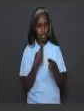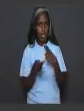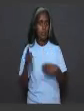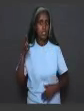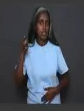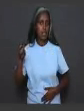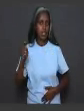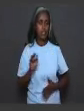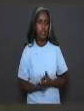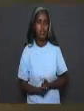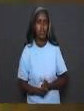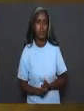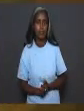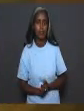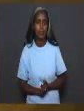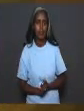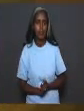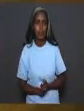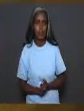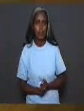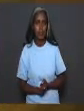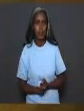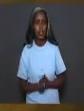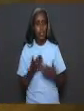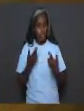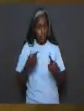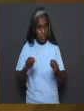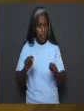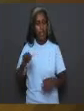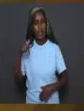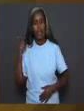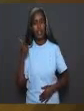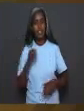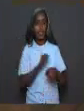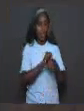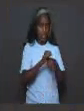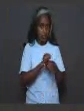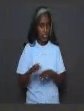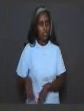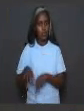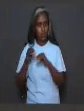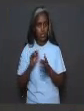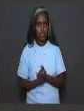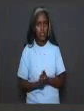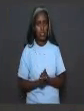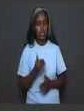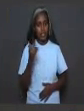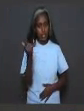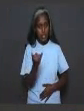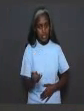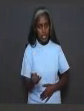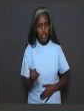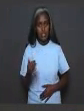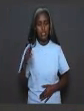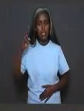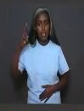times x. Let us try another activity, students. Sketch the